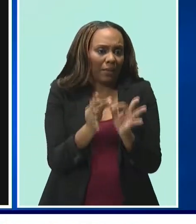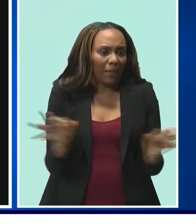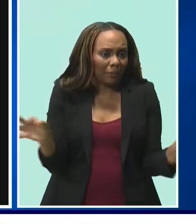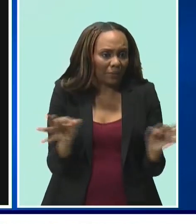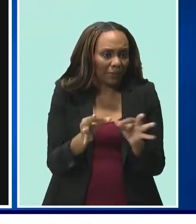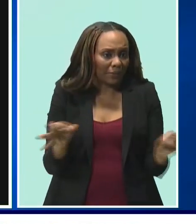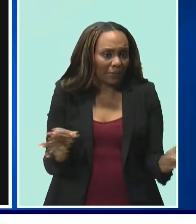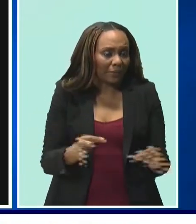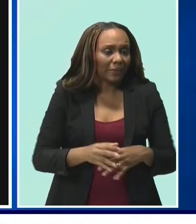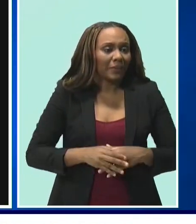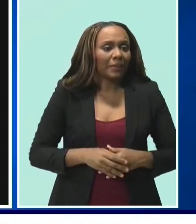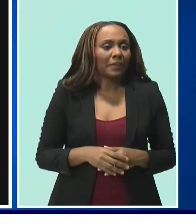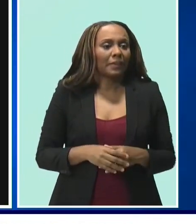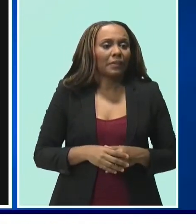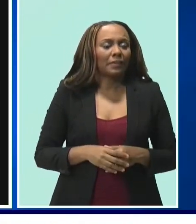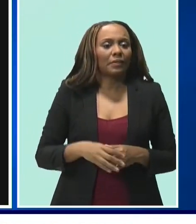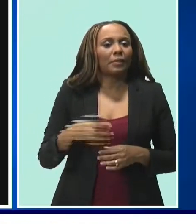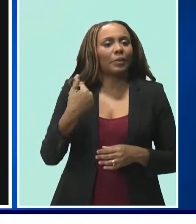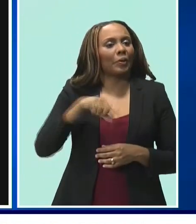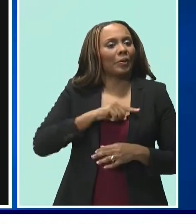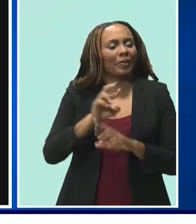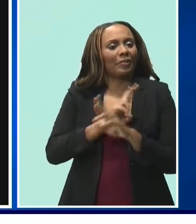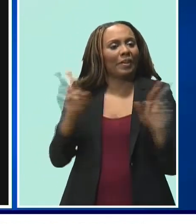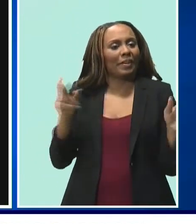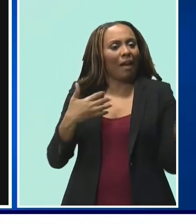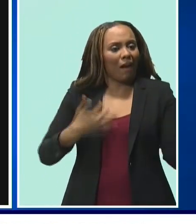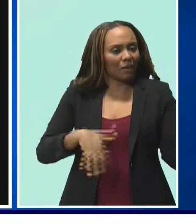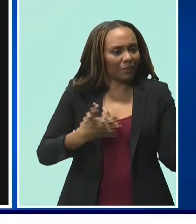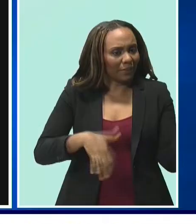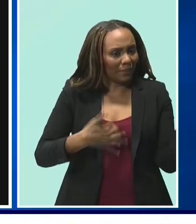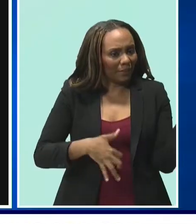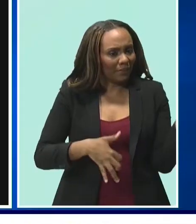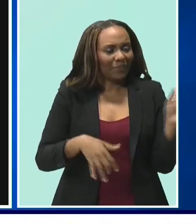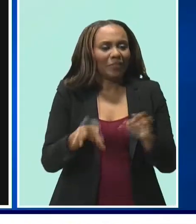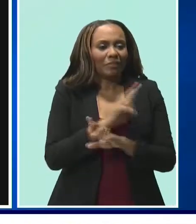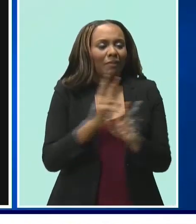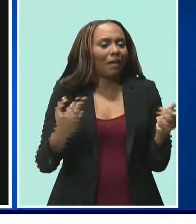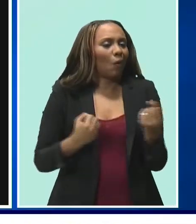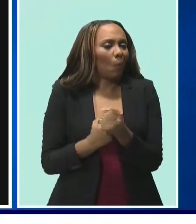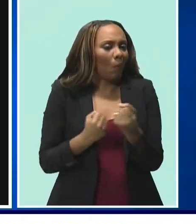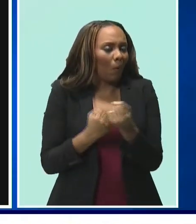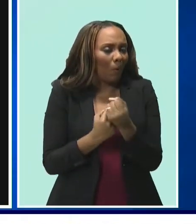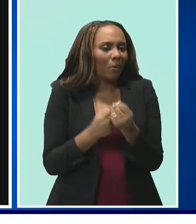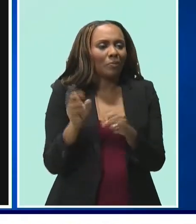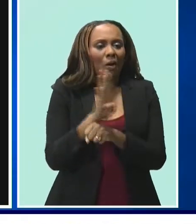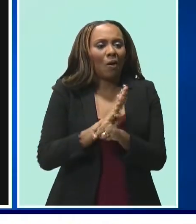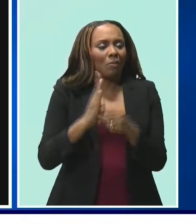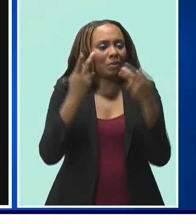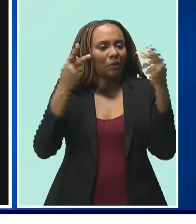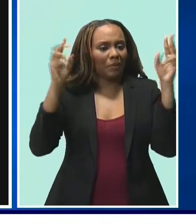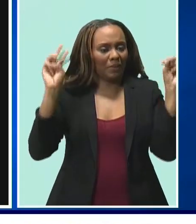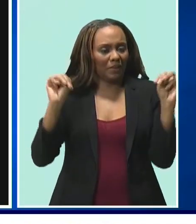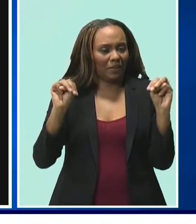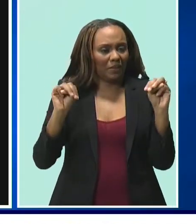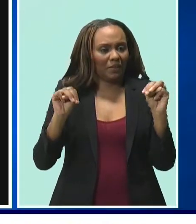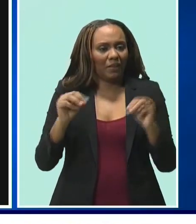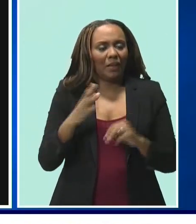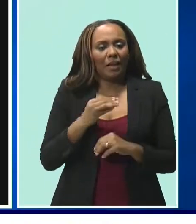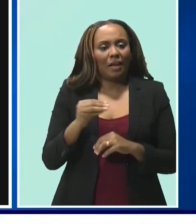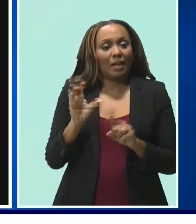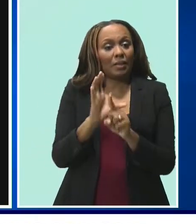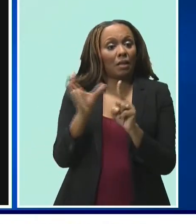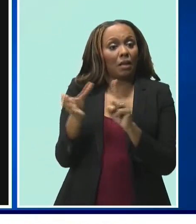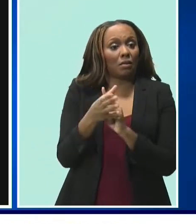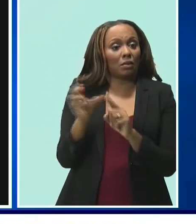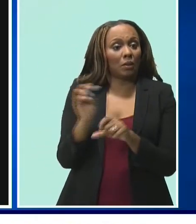we are ready from the Embassy of Argentina to support the decision of Prime Minister Motley and Minister King